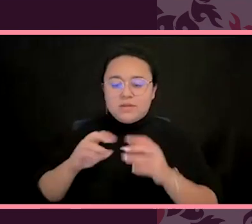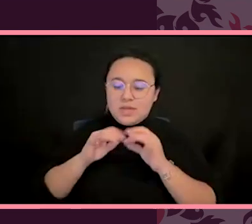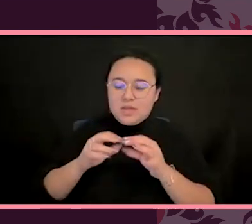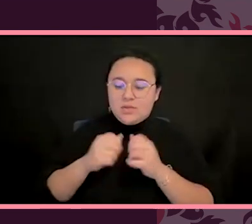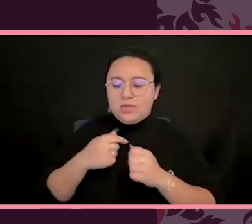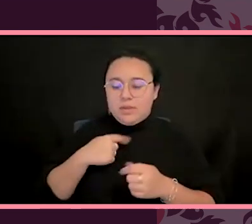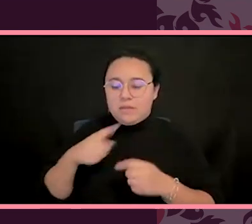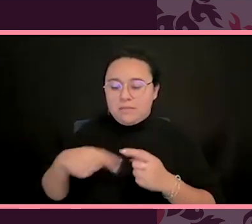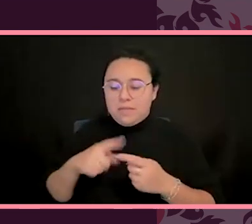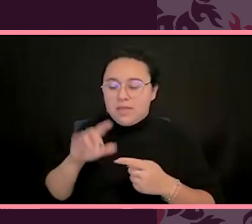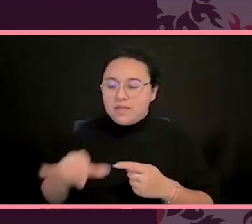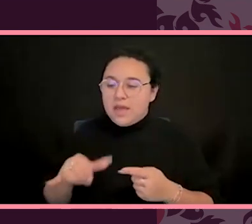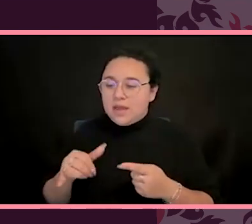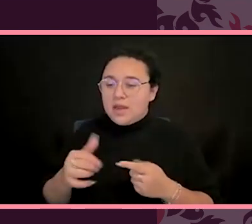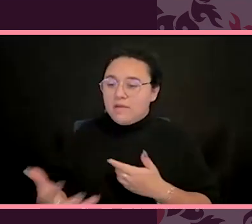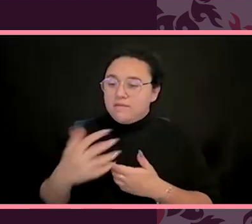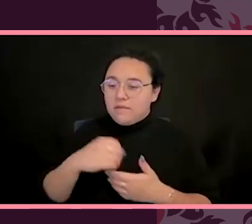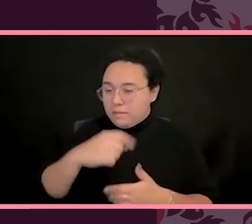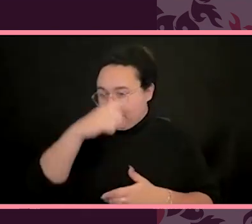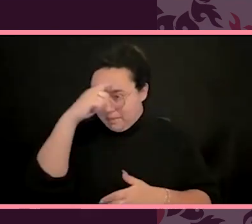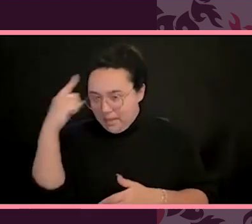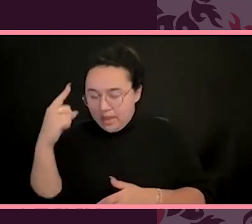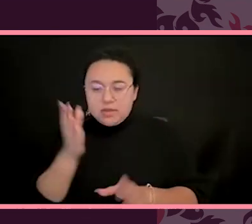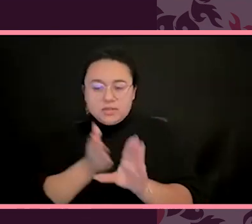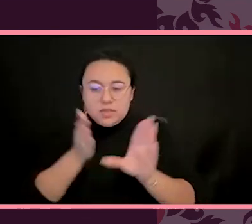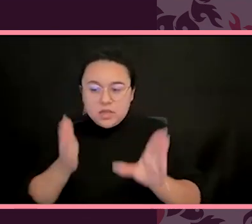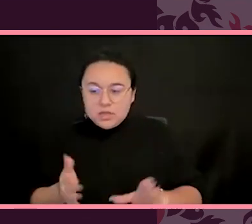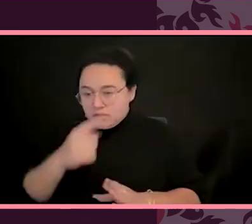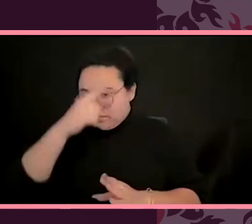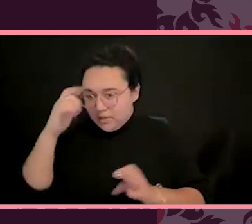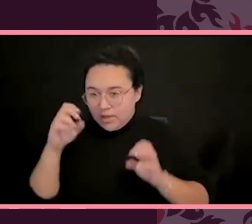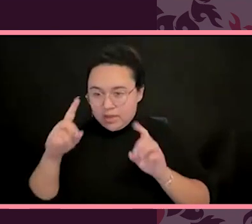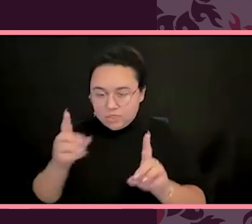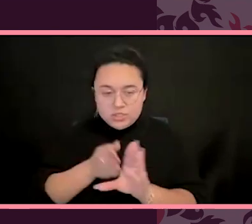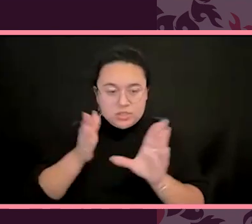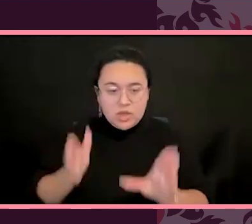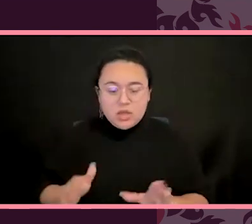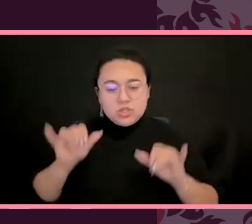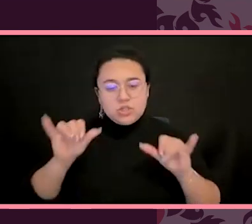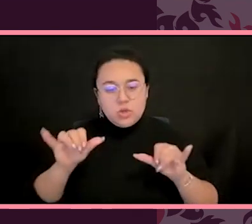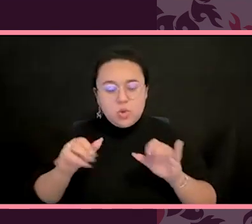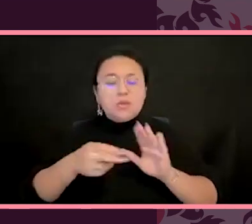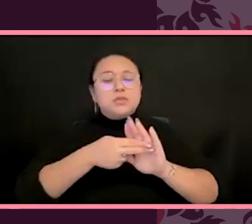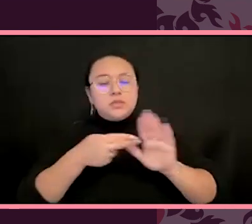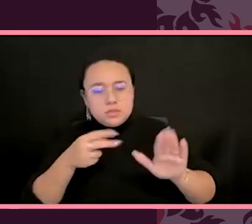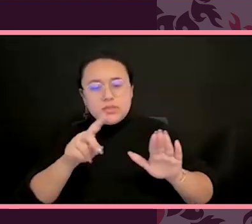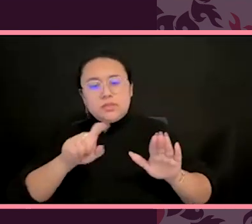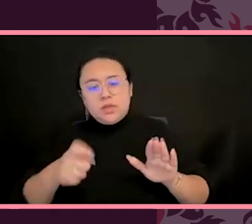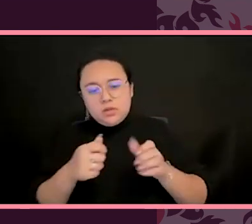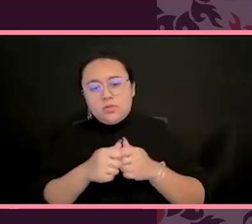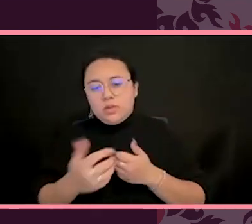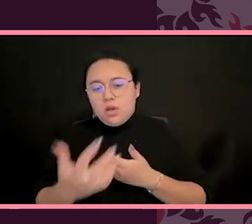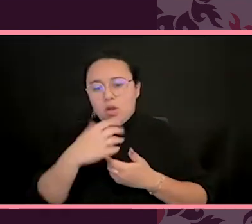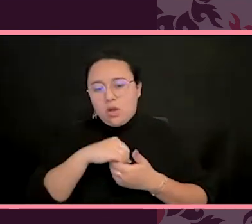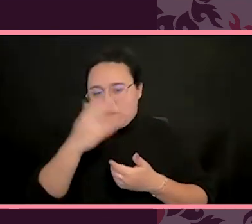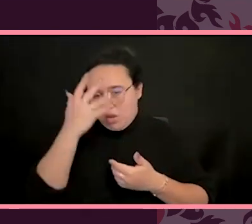on that. And it took involvement of a Black clinical psychologist and a Black educational psychologist to formally diagnose him with autism